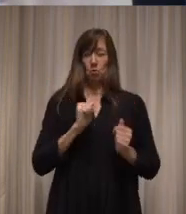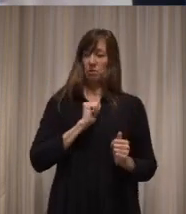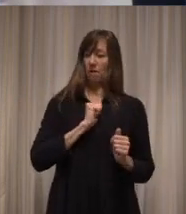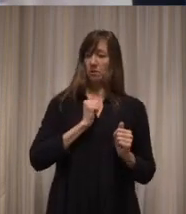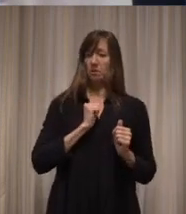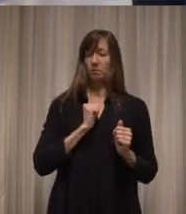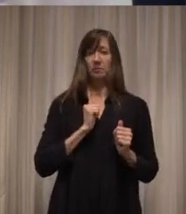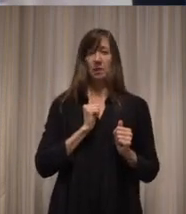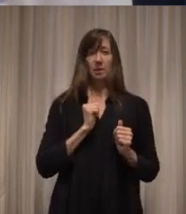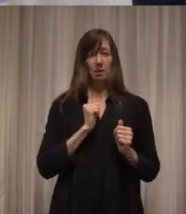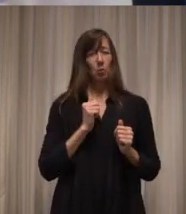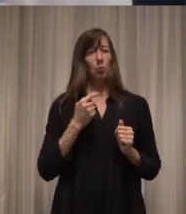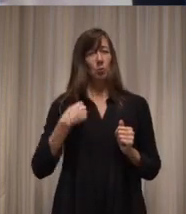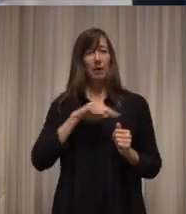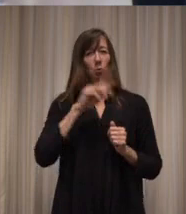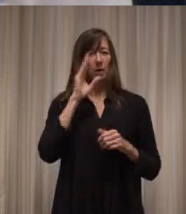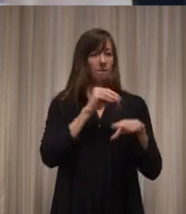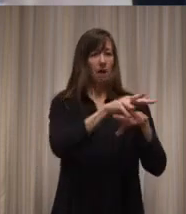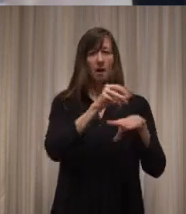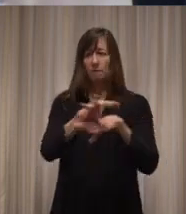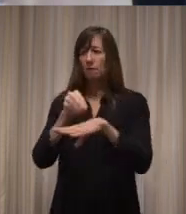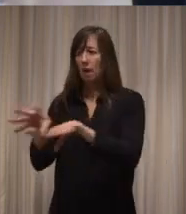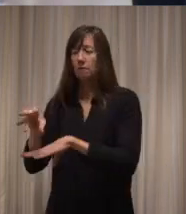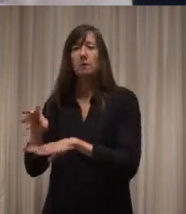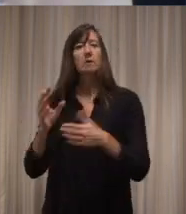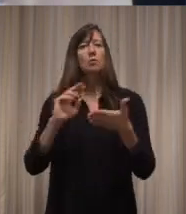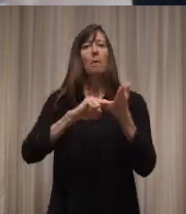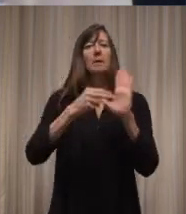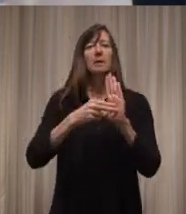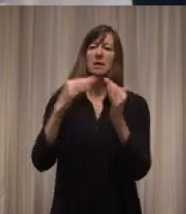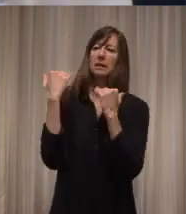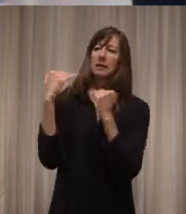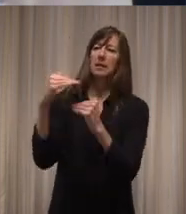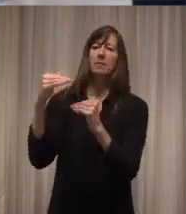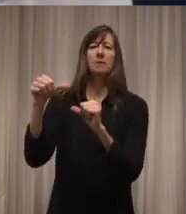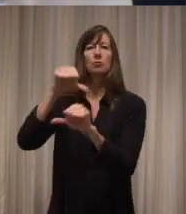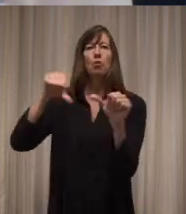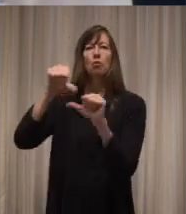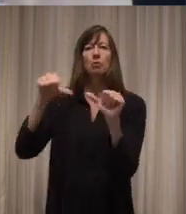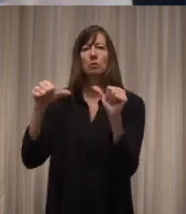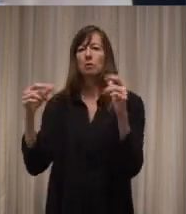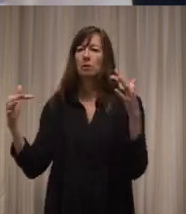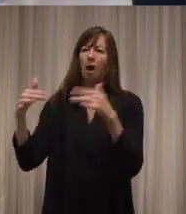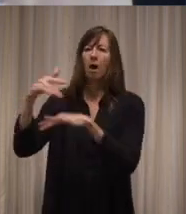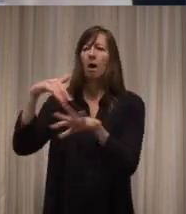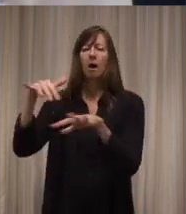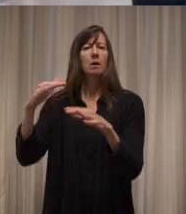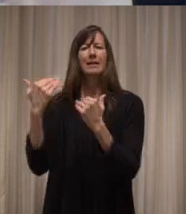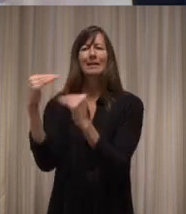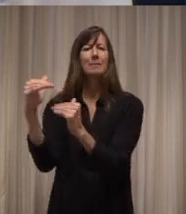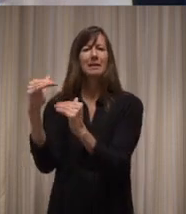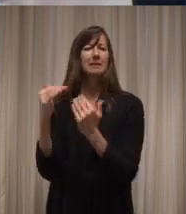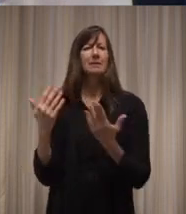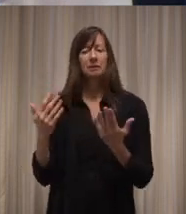social gatherings, and to really just hang on through those restrictions through the winter, those will